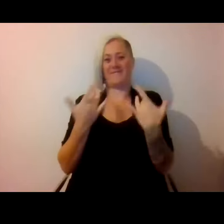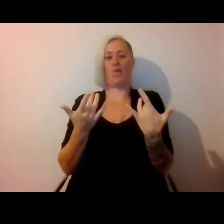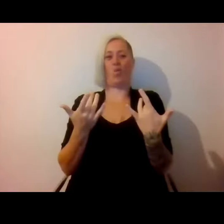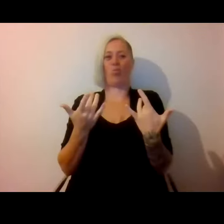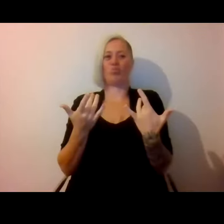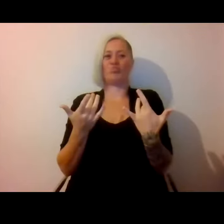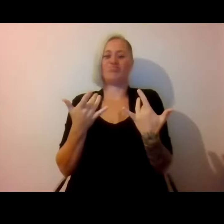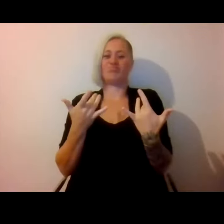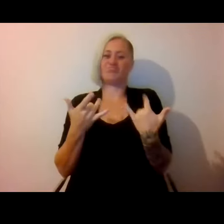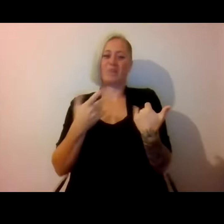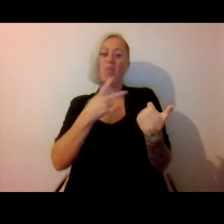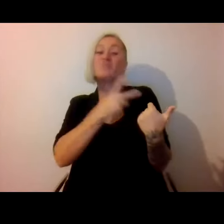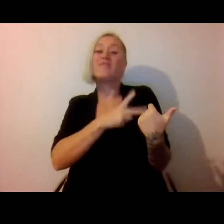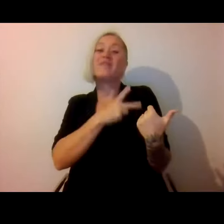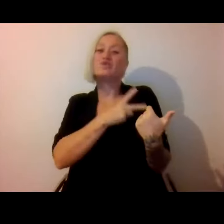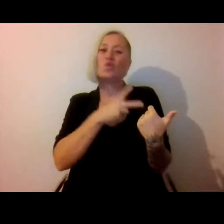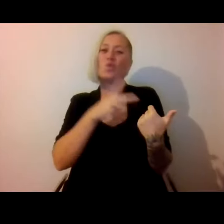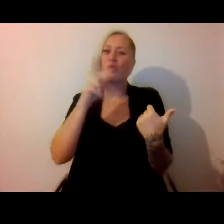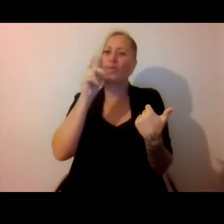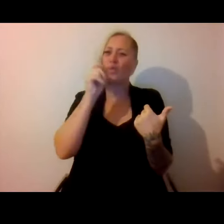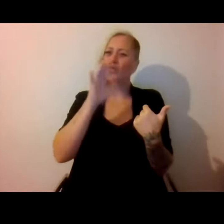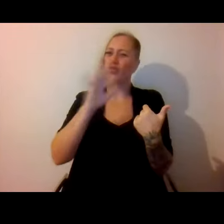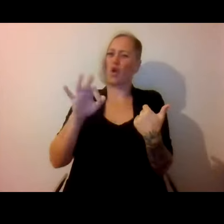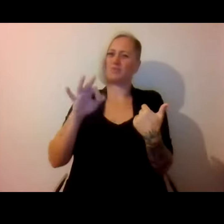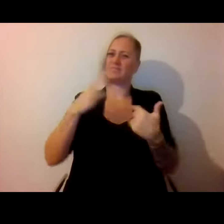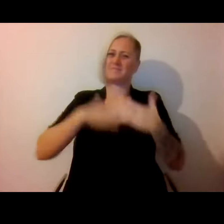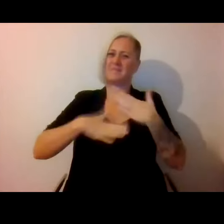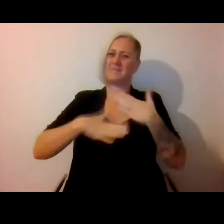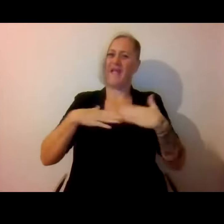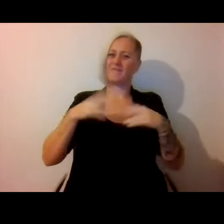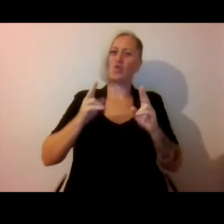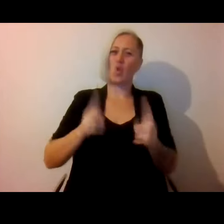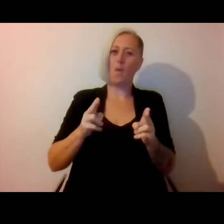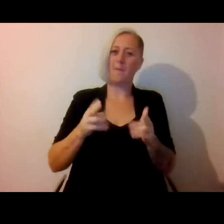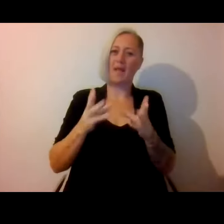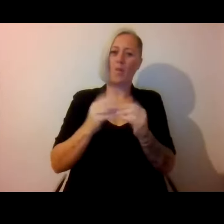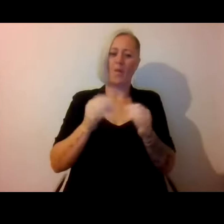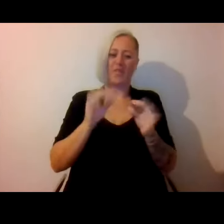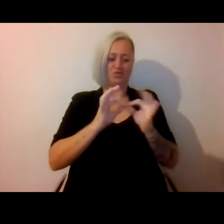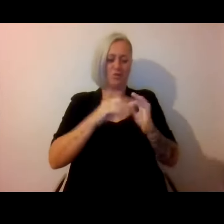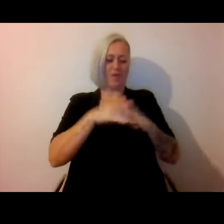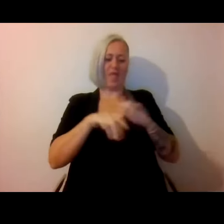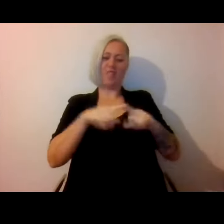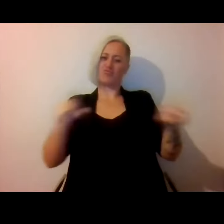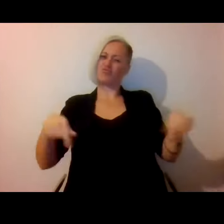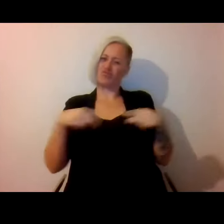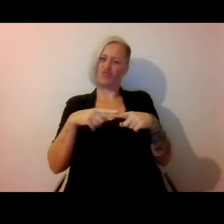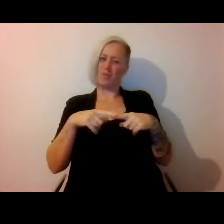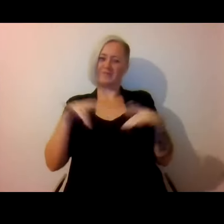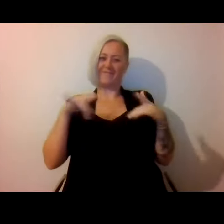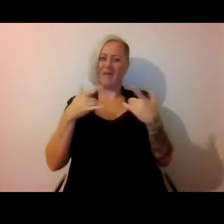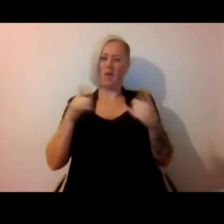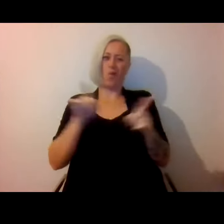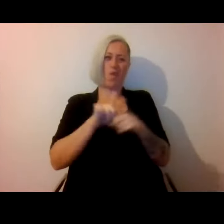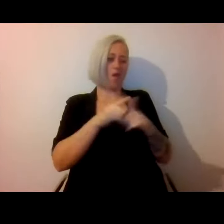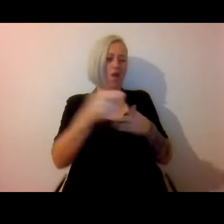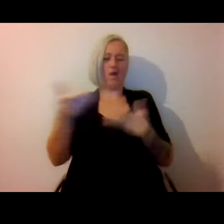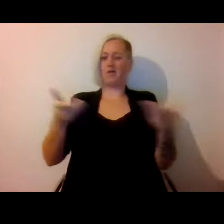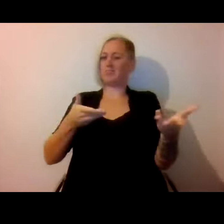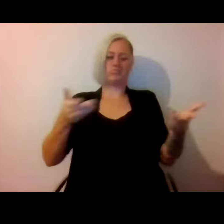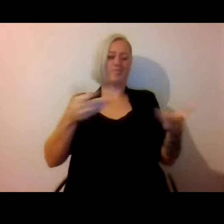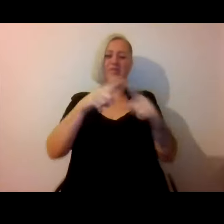the professional would not behave normally with the interpreter in the room, because that would sort of compromise the therapeutic